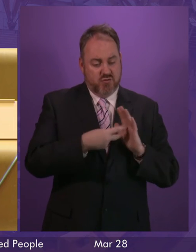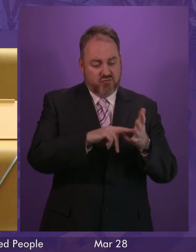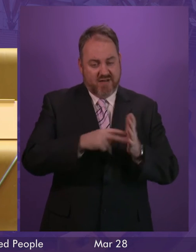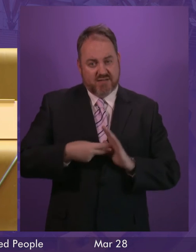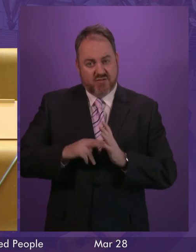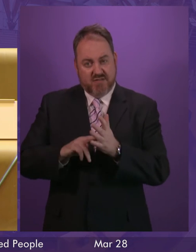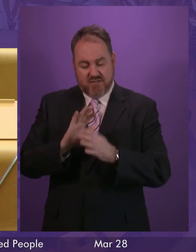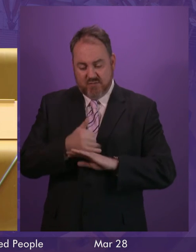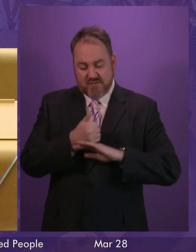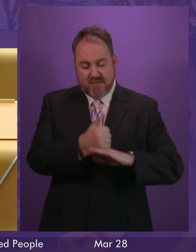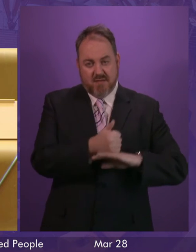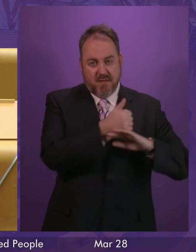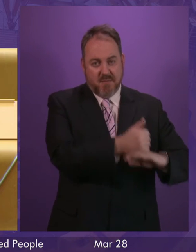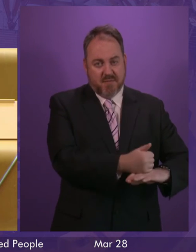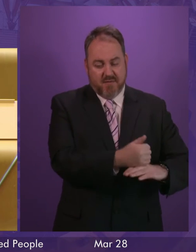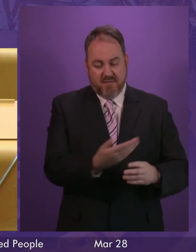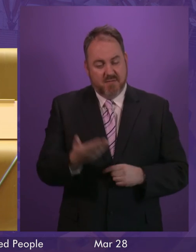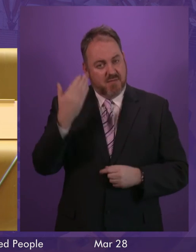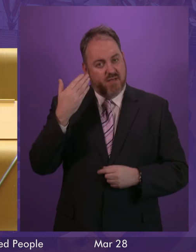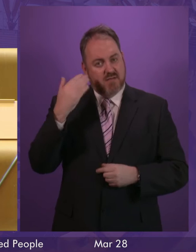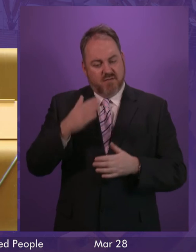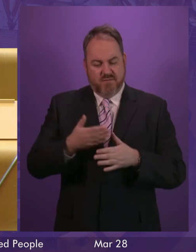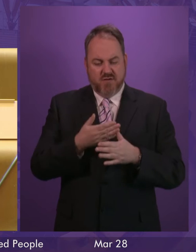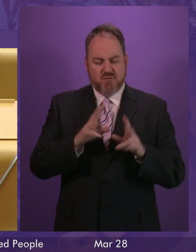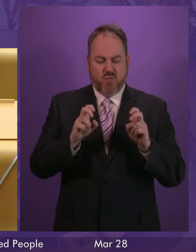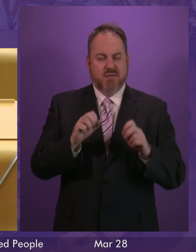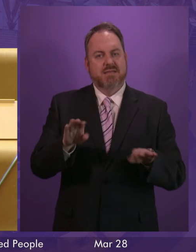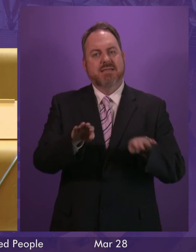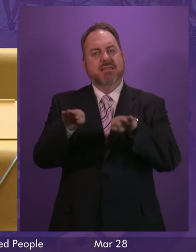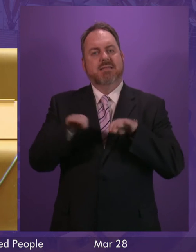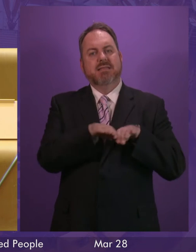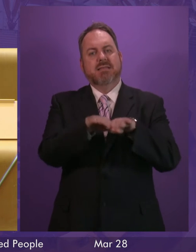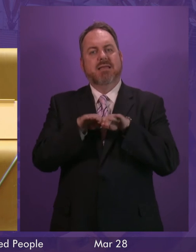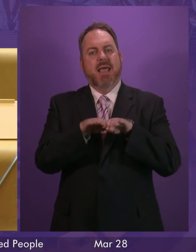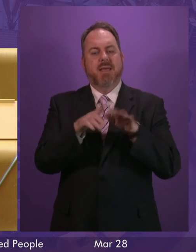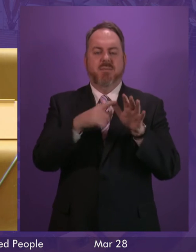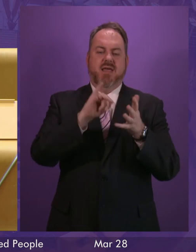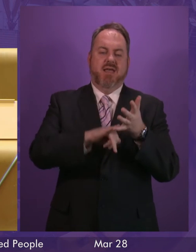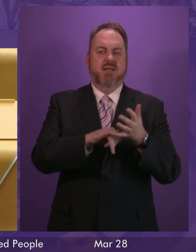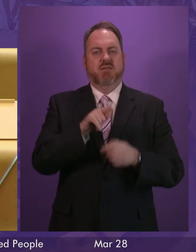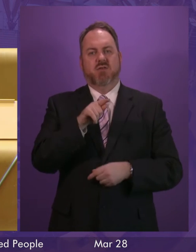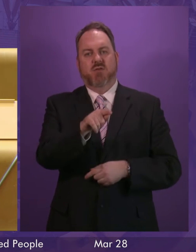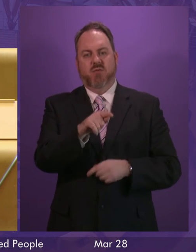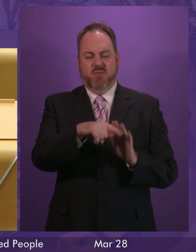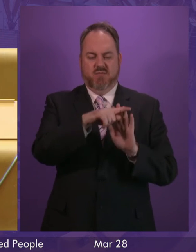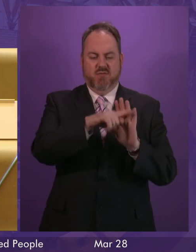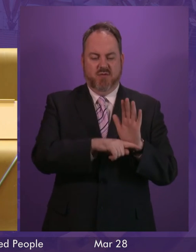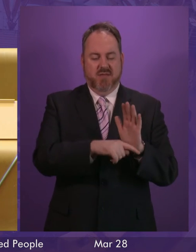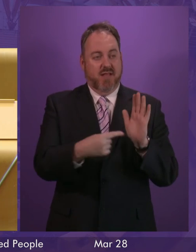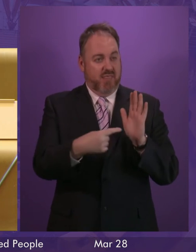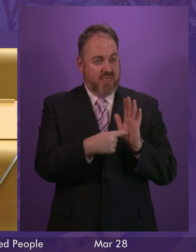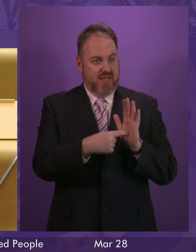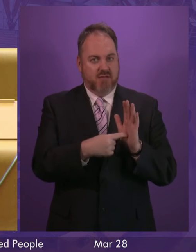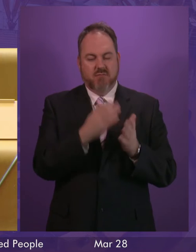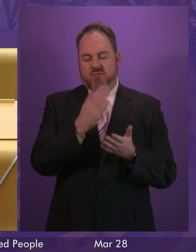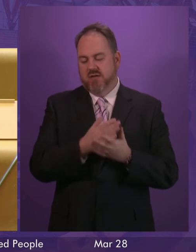successive governments have brought forward. The first was the same as you, widely regarded as a seminal document that truly changed the